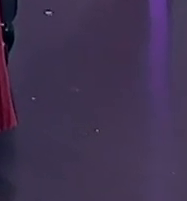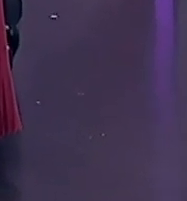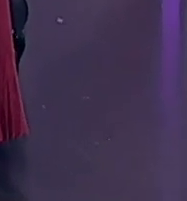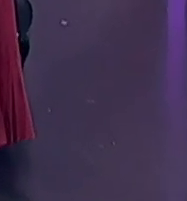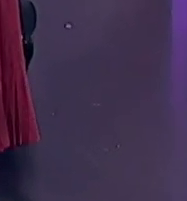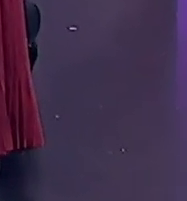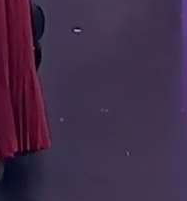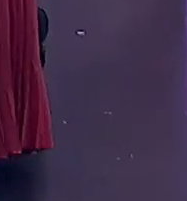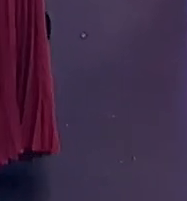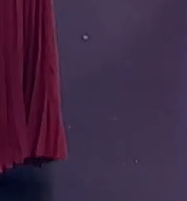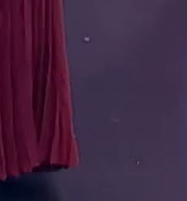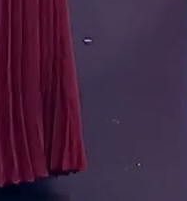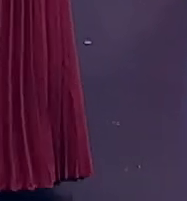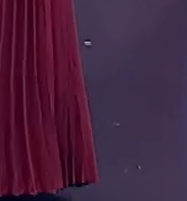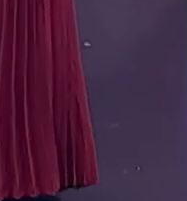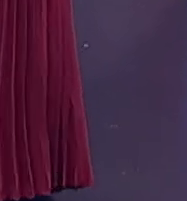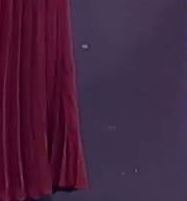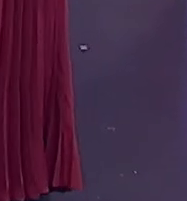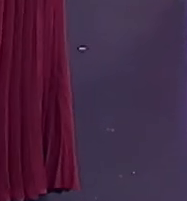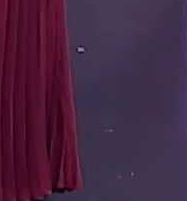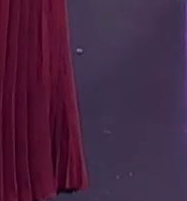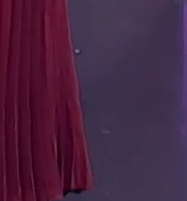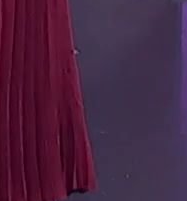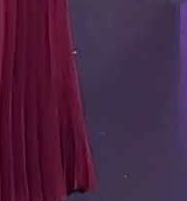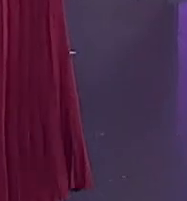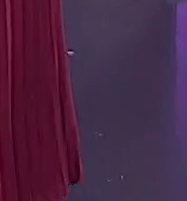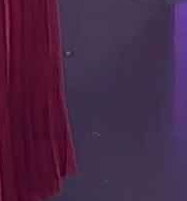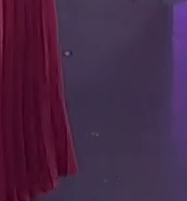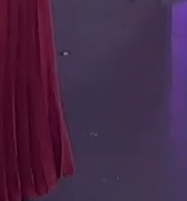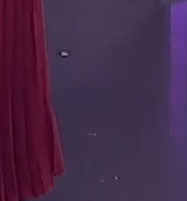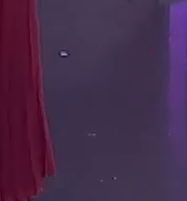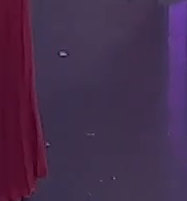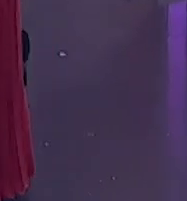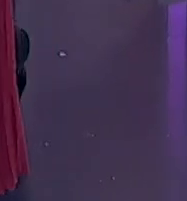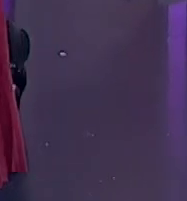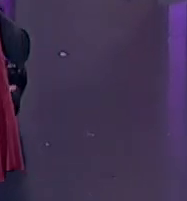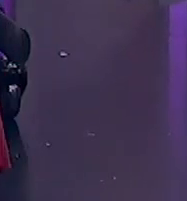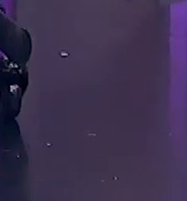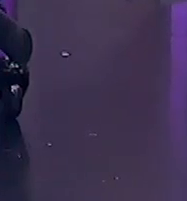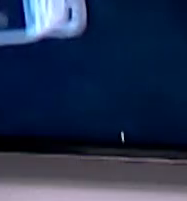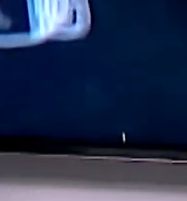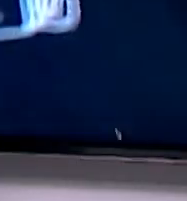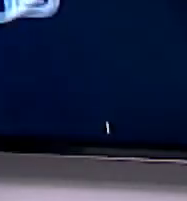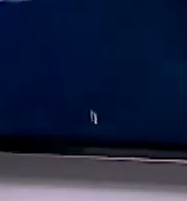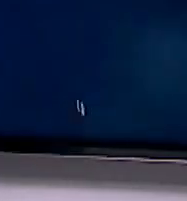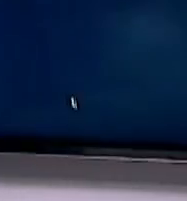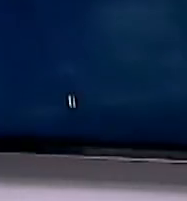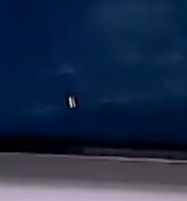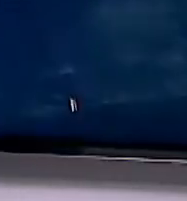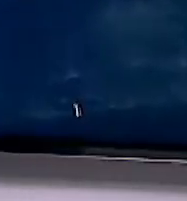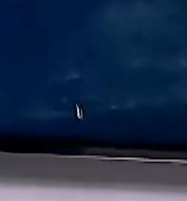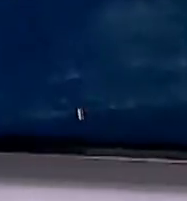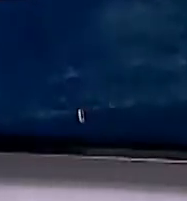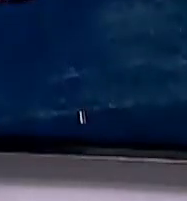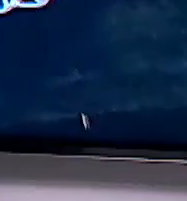dimmed. and every fair from fair sometime declines. By chance